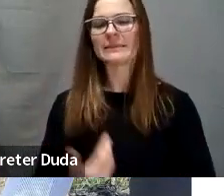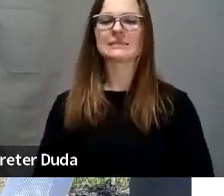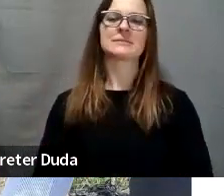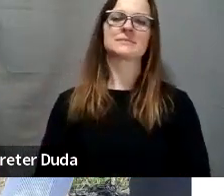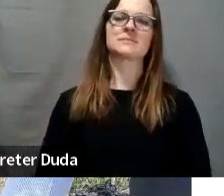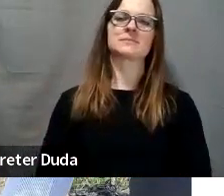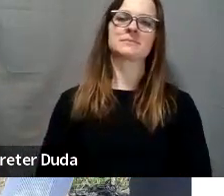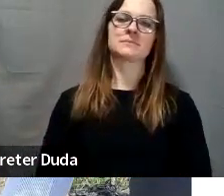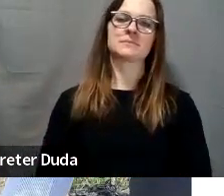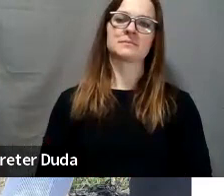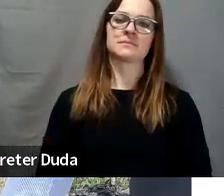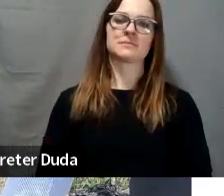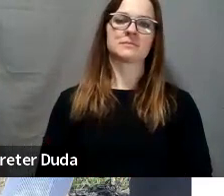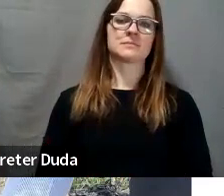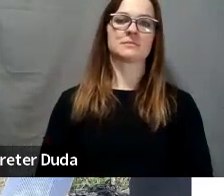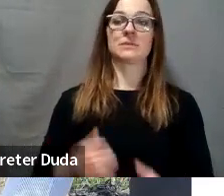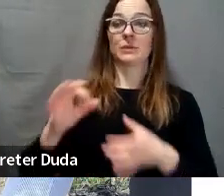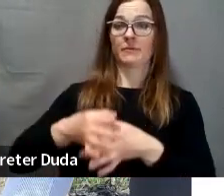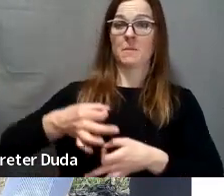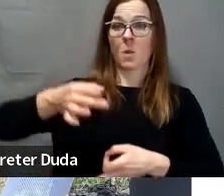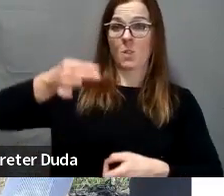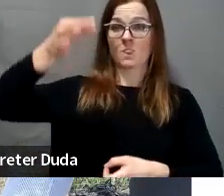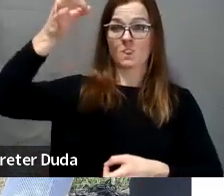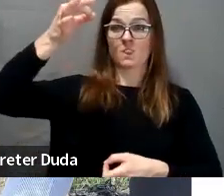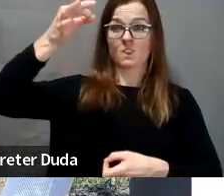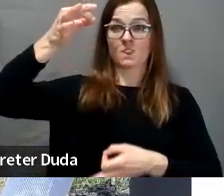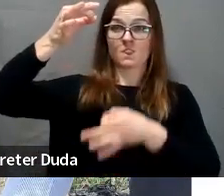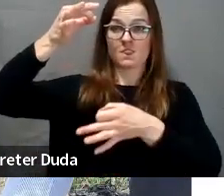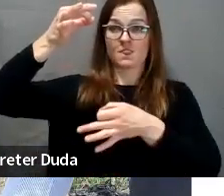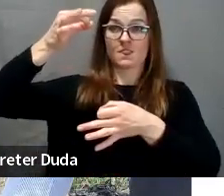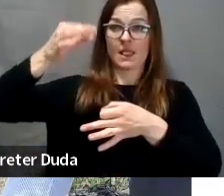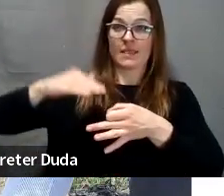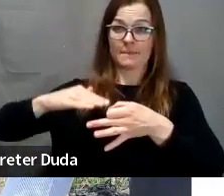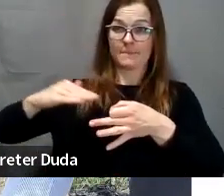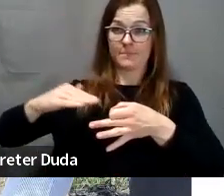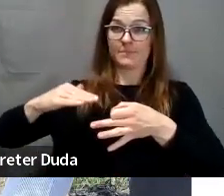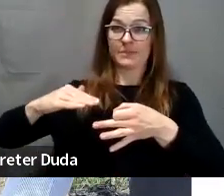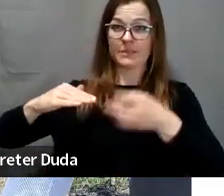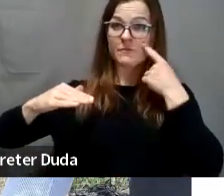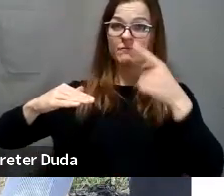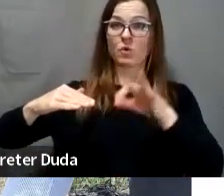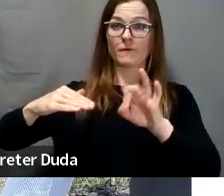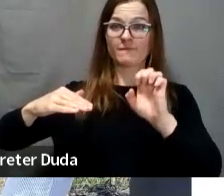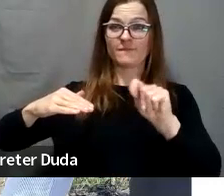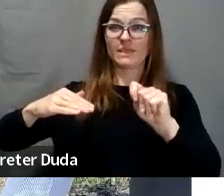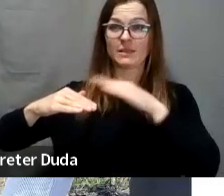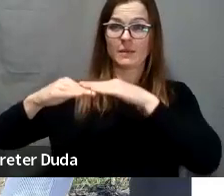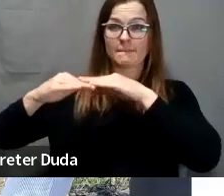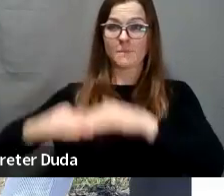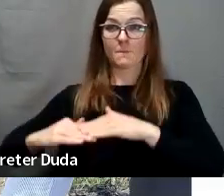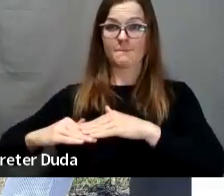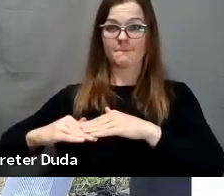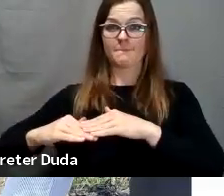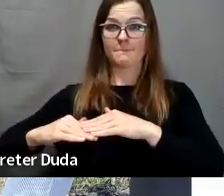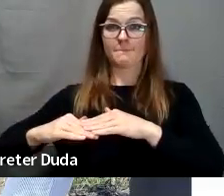is it's a long pole. You can push down on the little foot pedal, and what this does is it raises the ball at the top, a